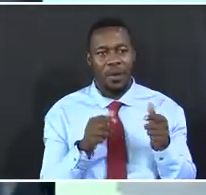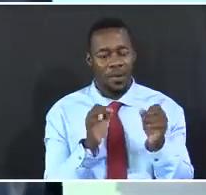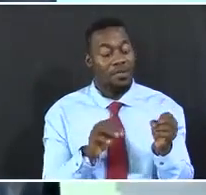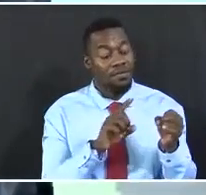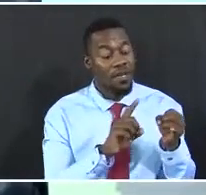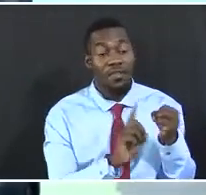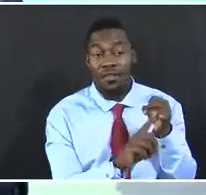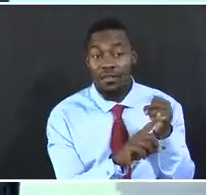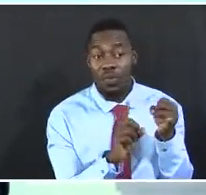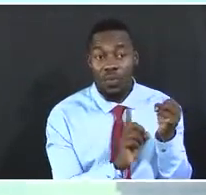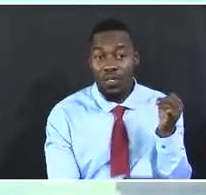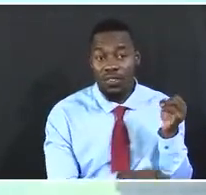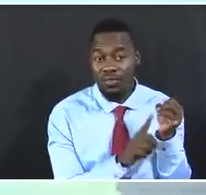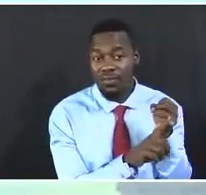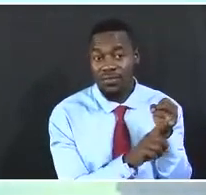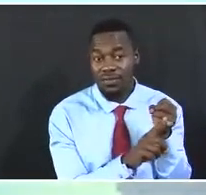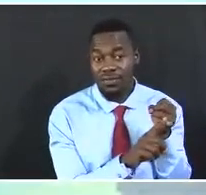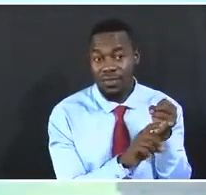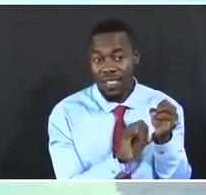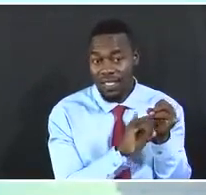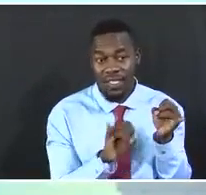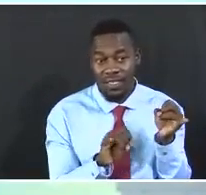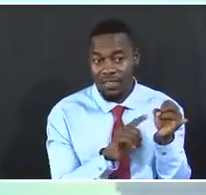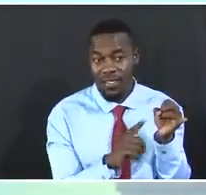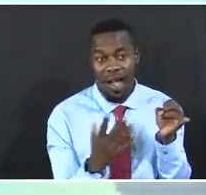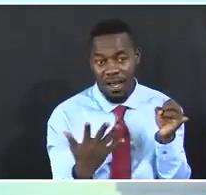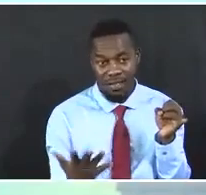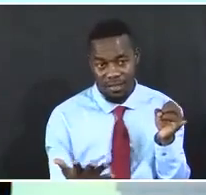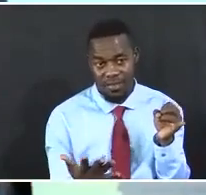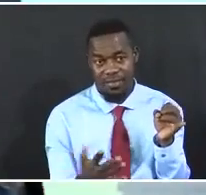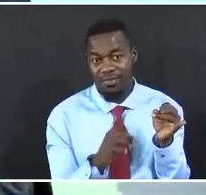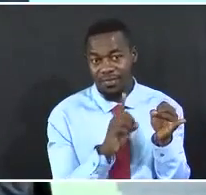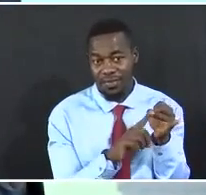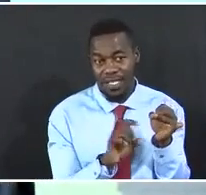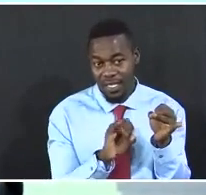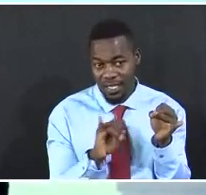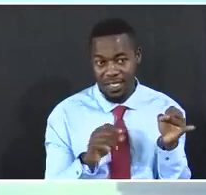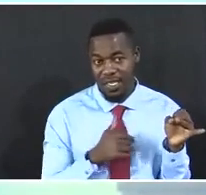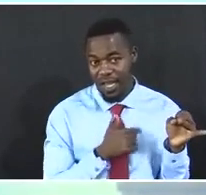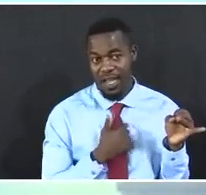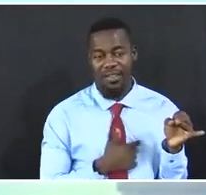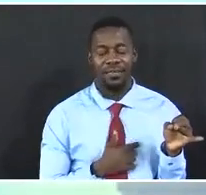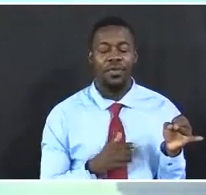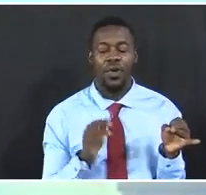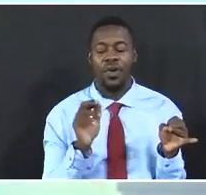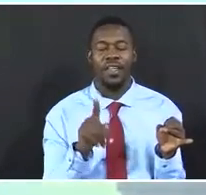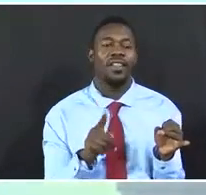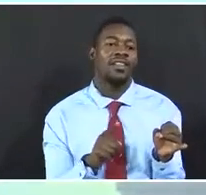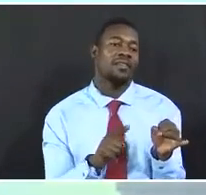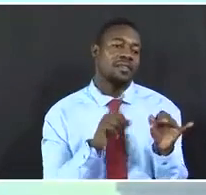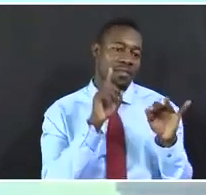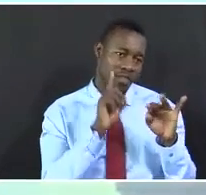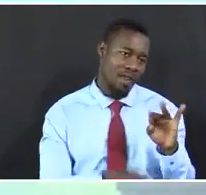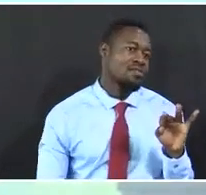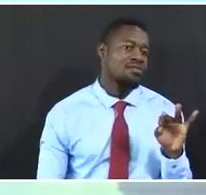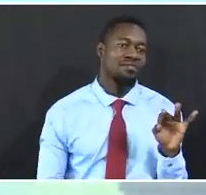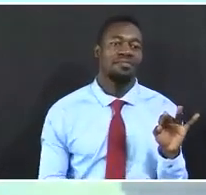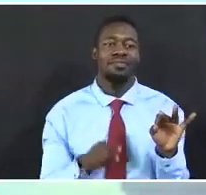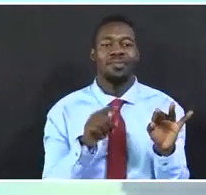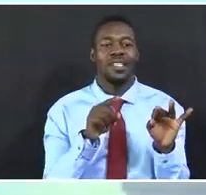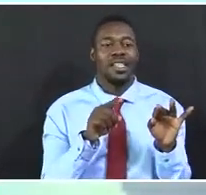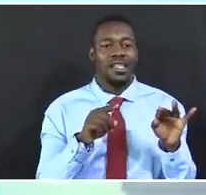the one who does not trust an idol. The one who does not trust an idol. During David's